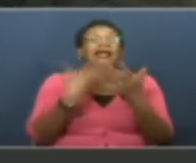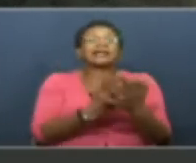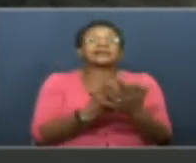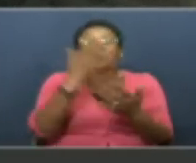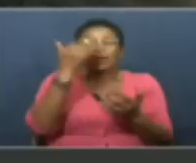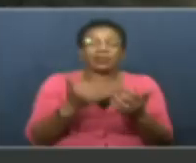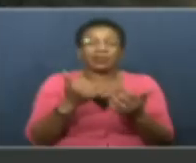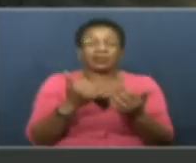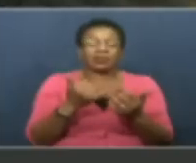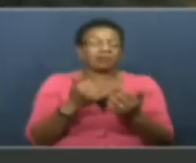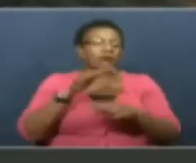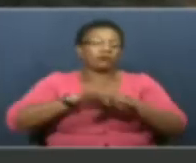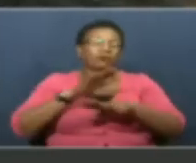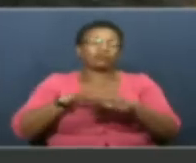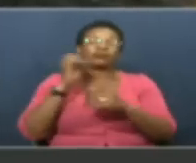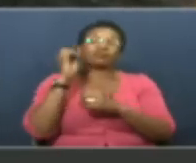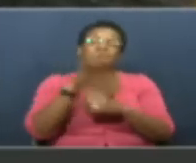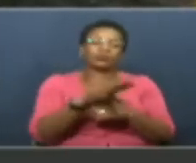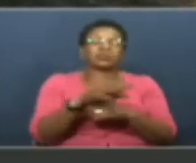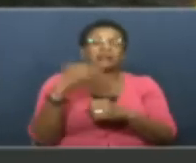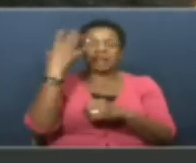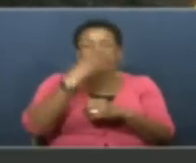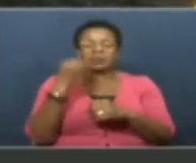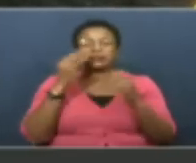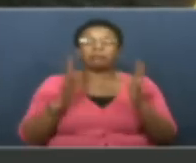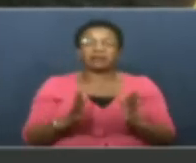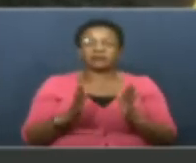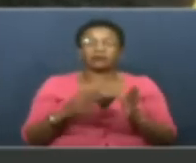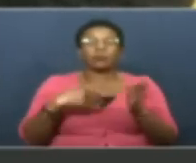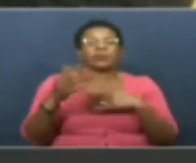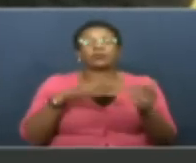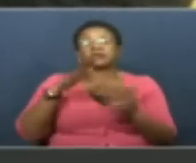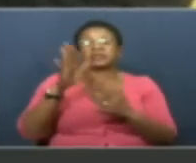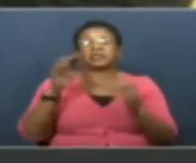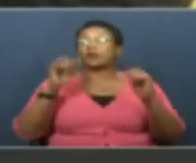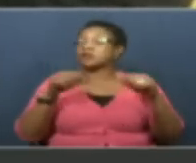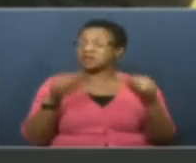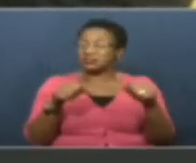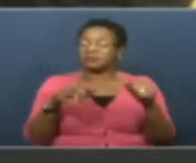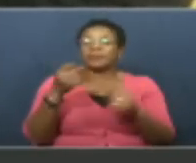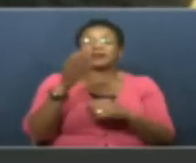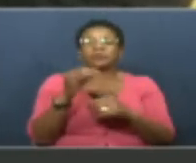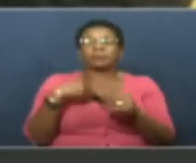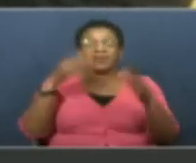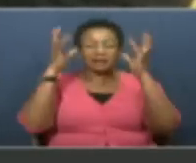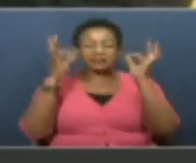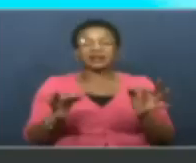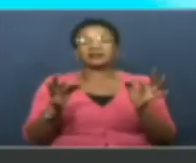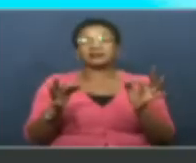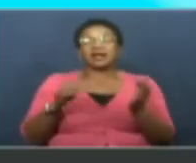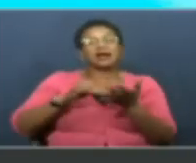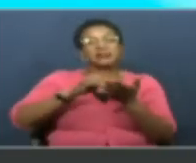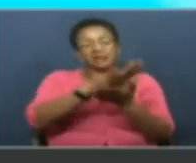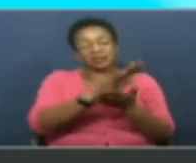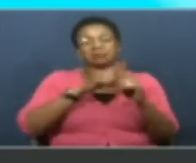Because no, sio vizuri kupost image ya mtu bila ruhusa yake. So nikaamua nimtumie,